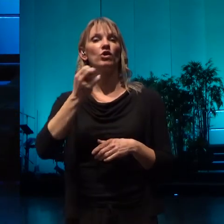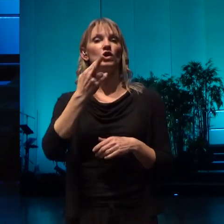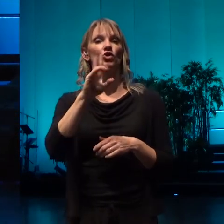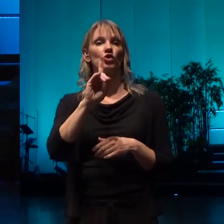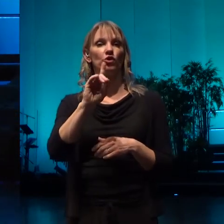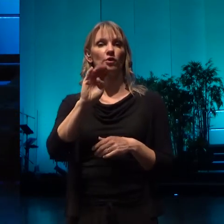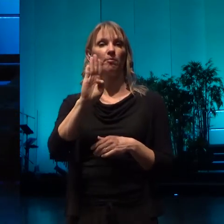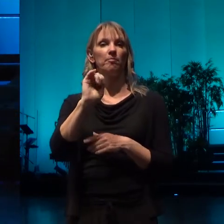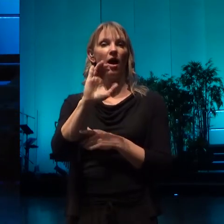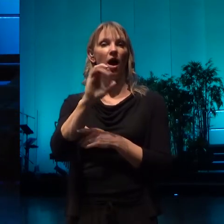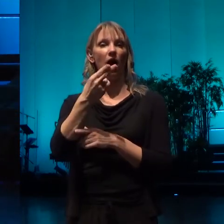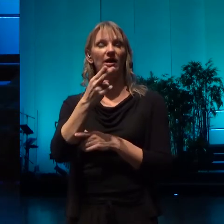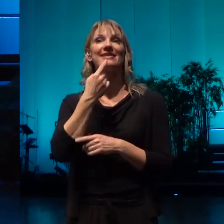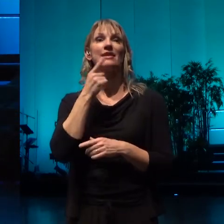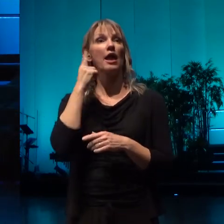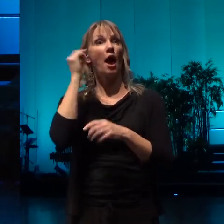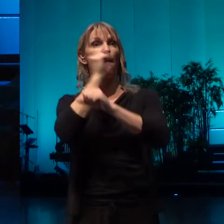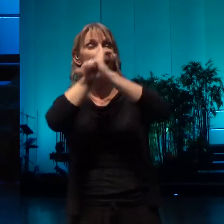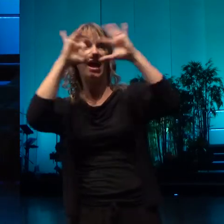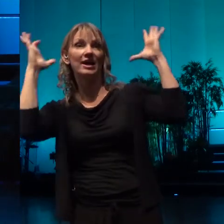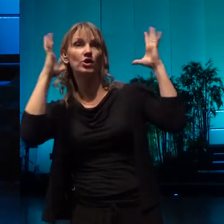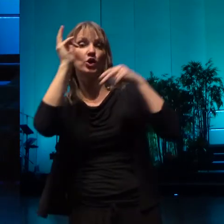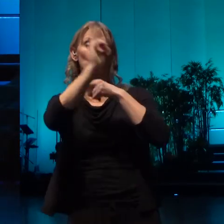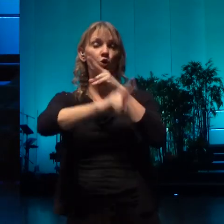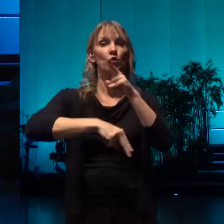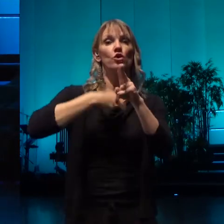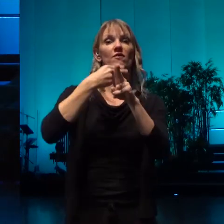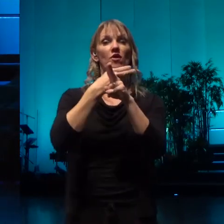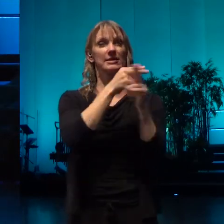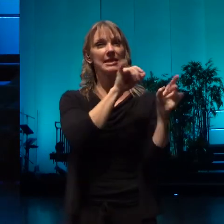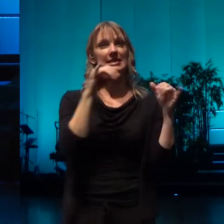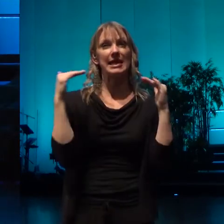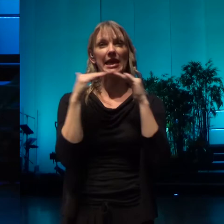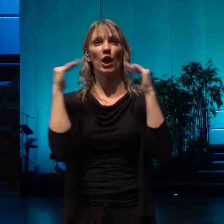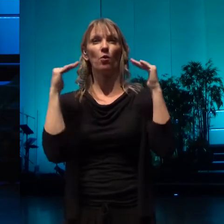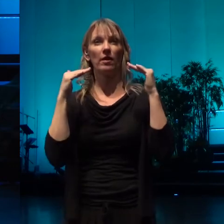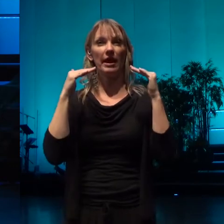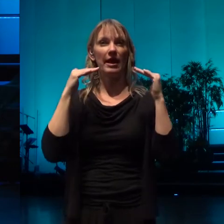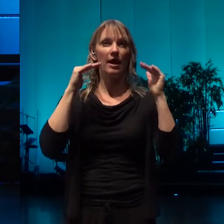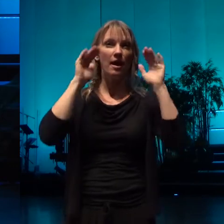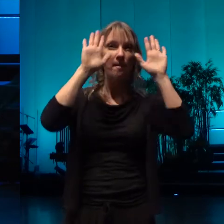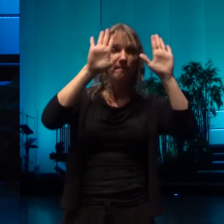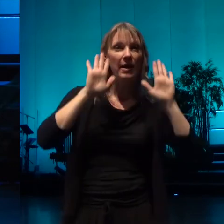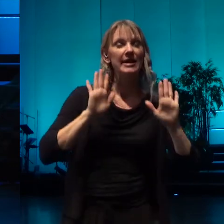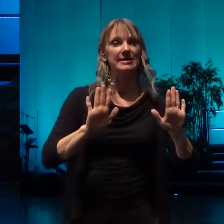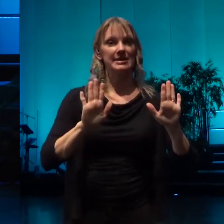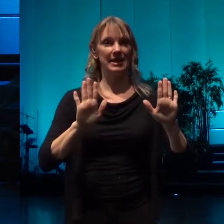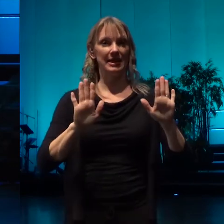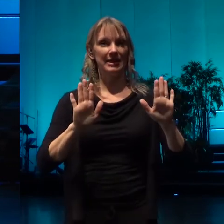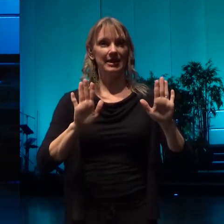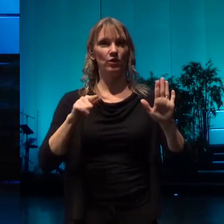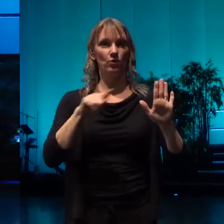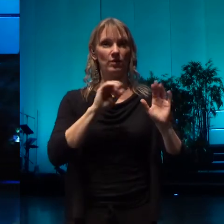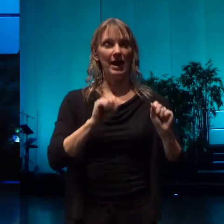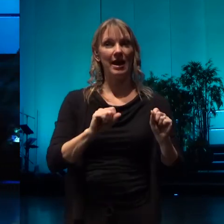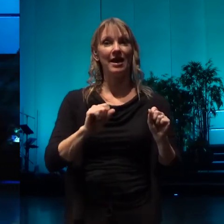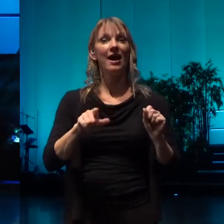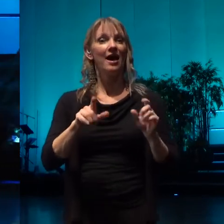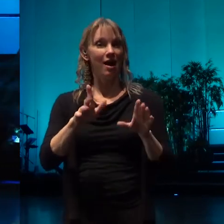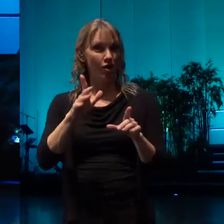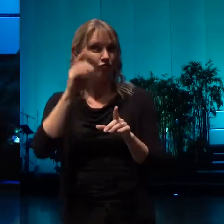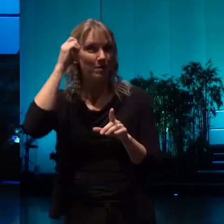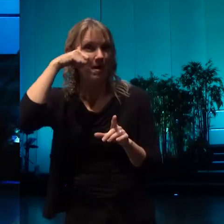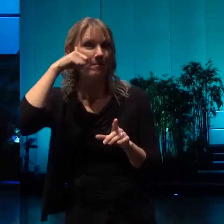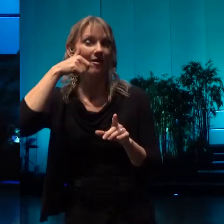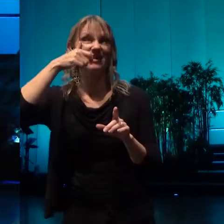said, imagine the universe as amazing and wonderful as you can, and remember, something has imagined it greater than